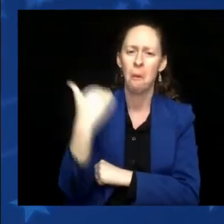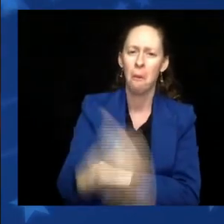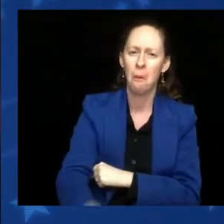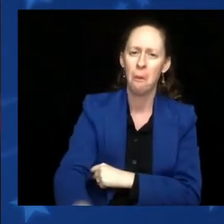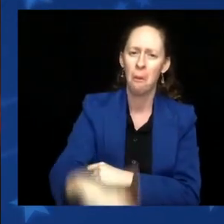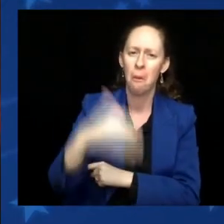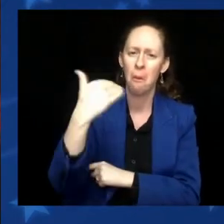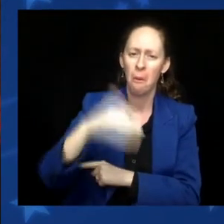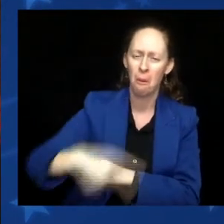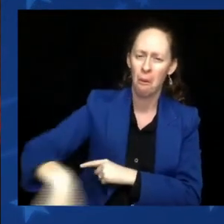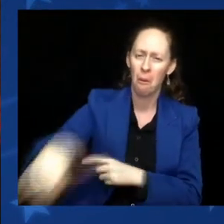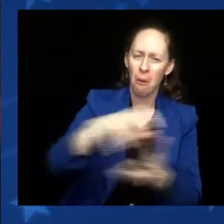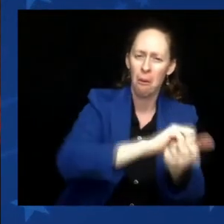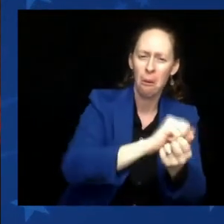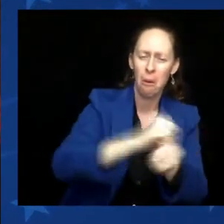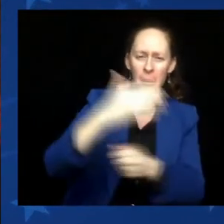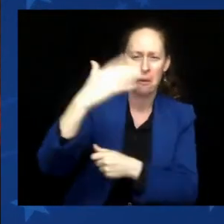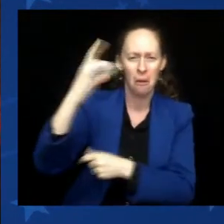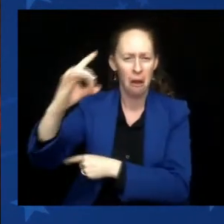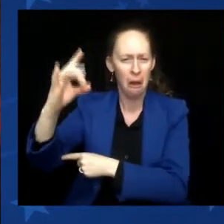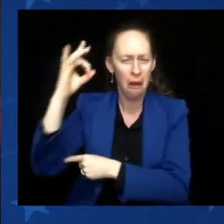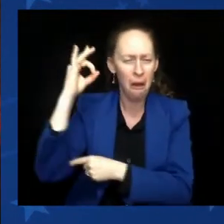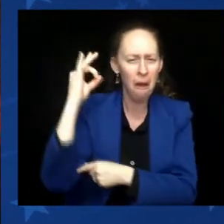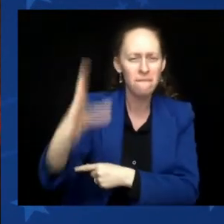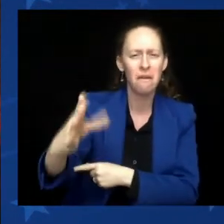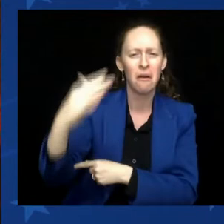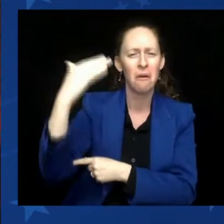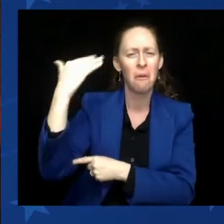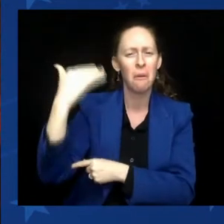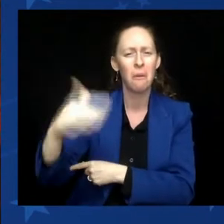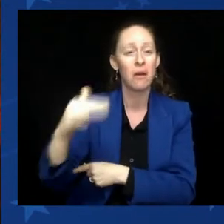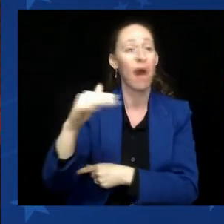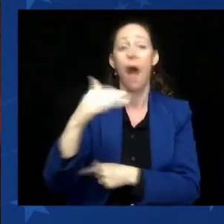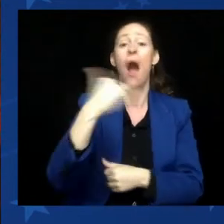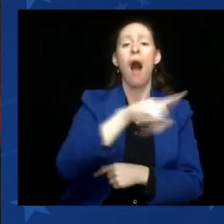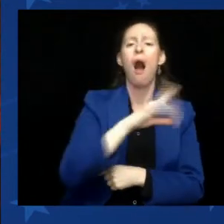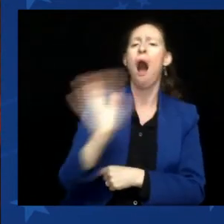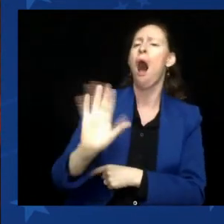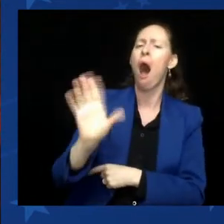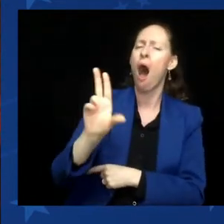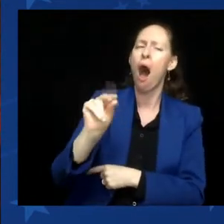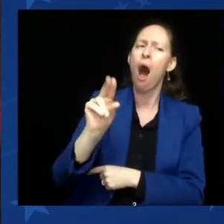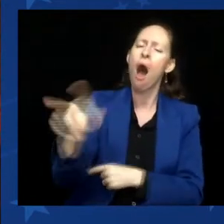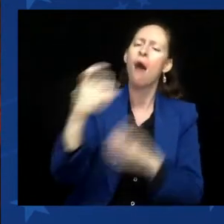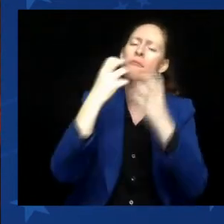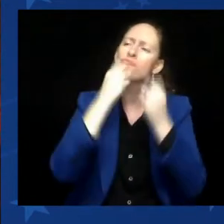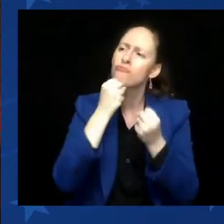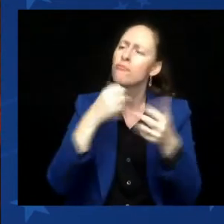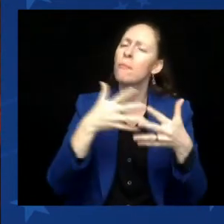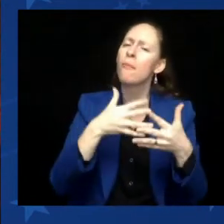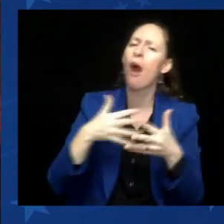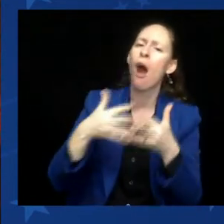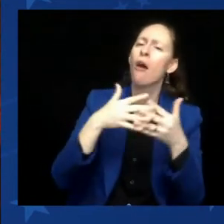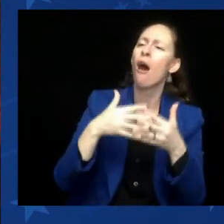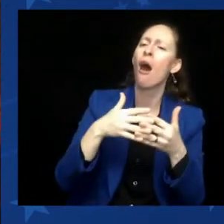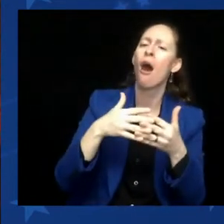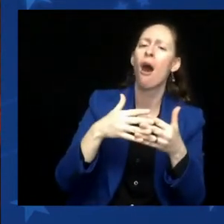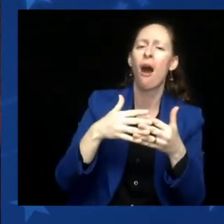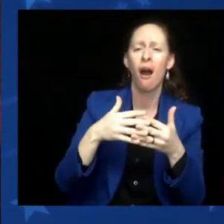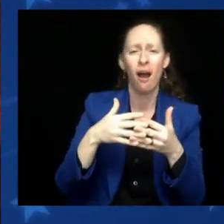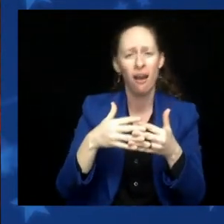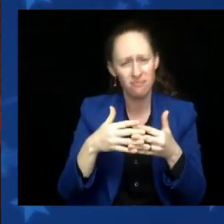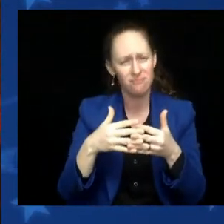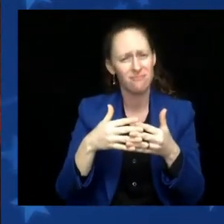they see their MAGA failure to stop a peaceful transfer of power after the 2020 election as